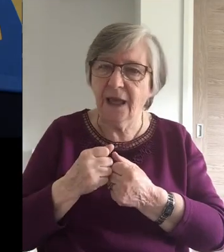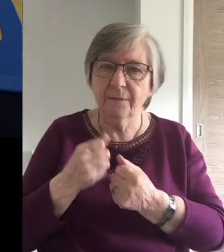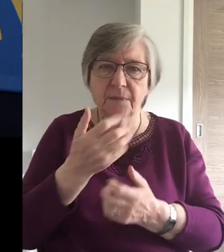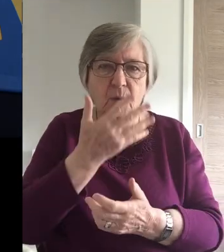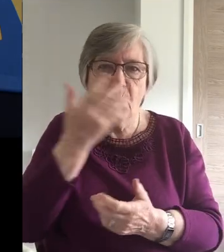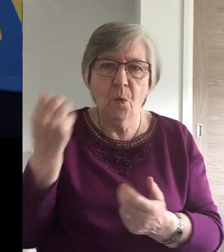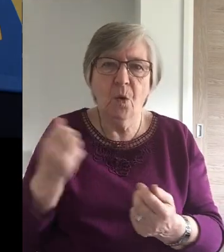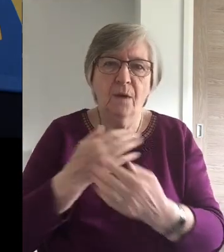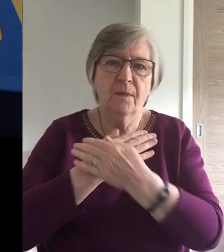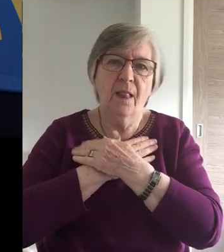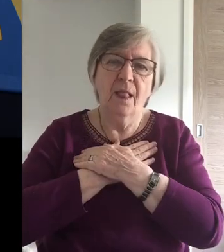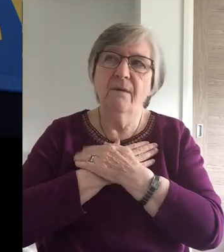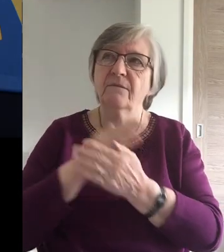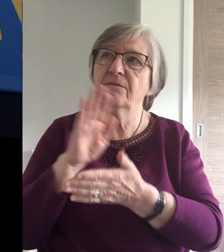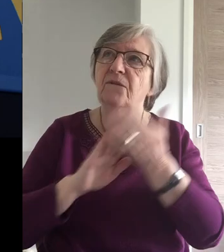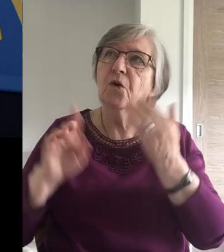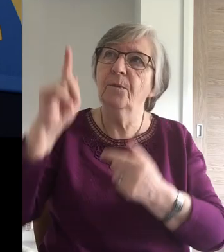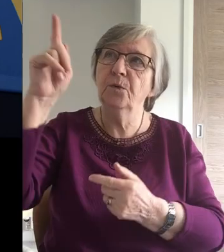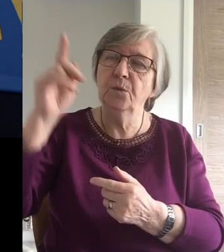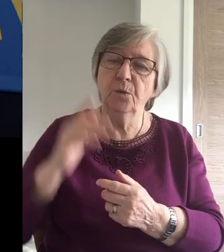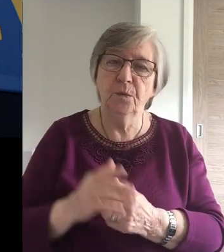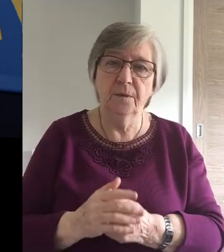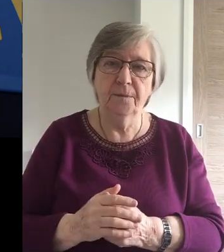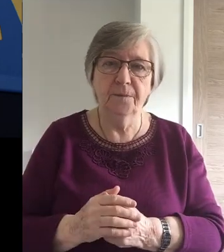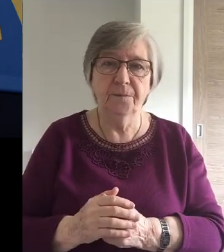the warmth of your love.